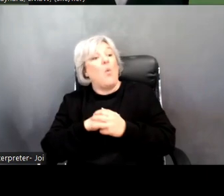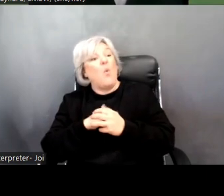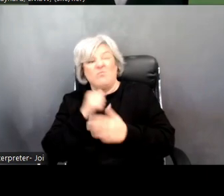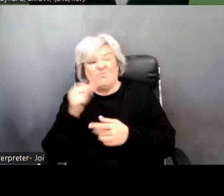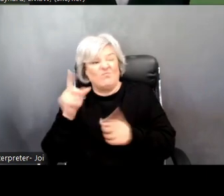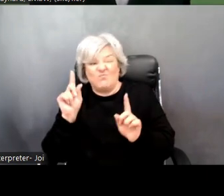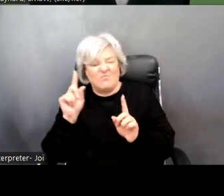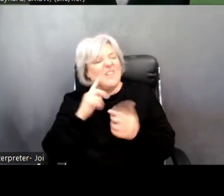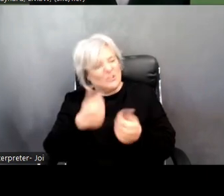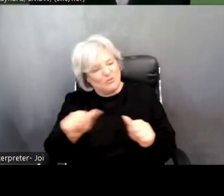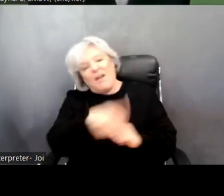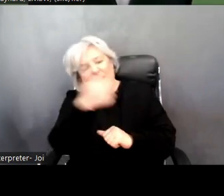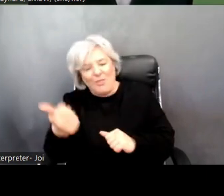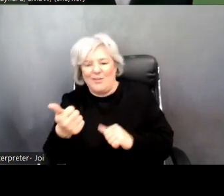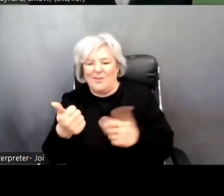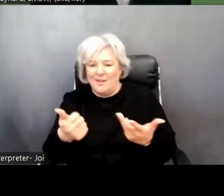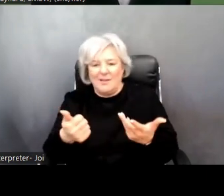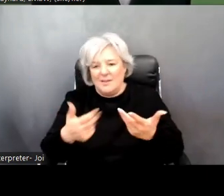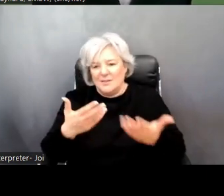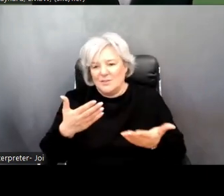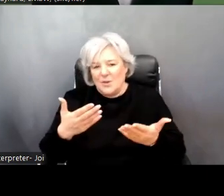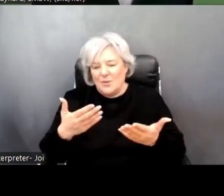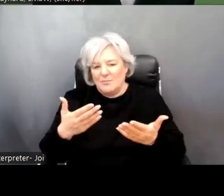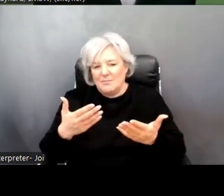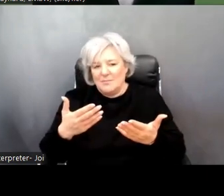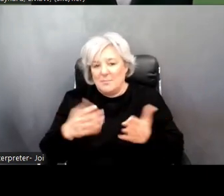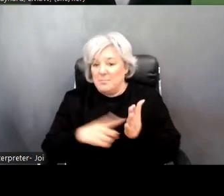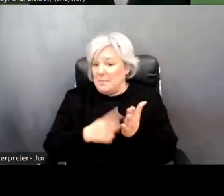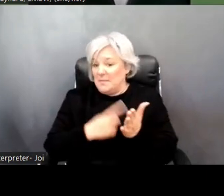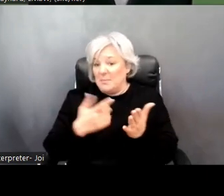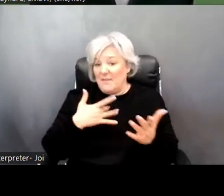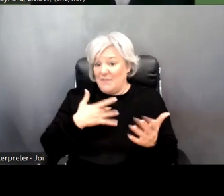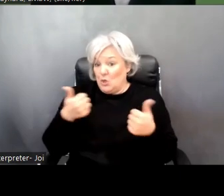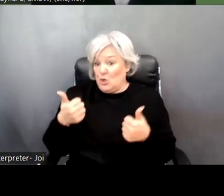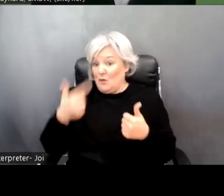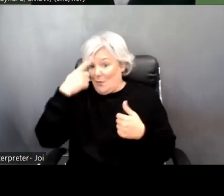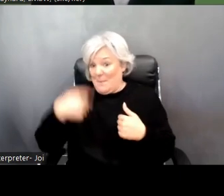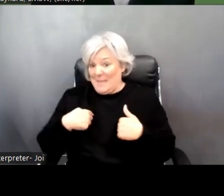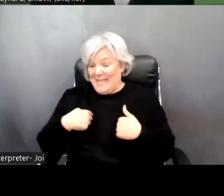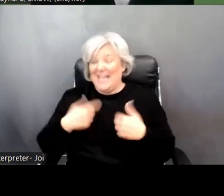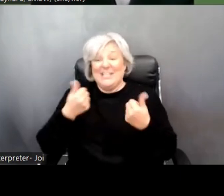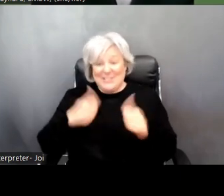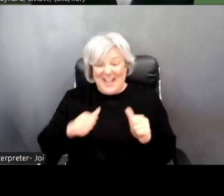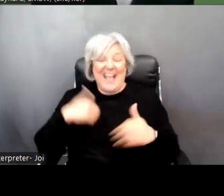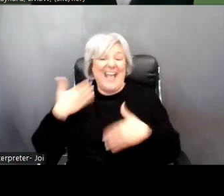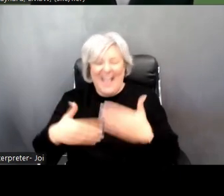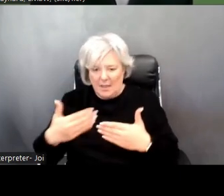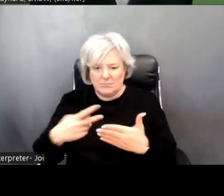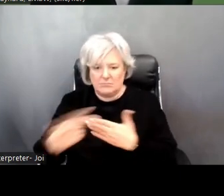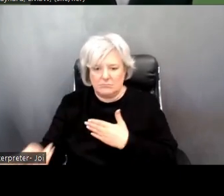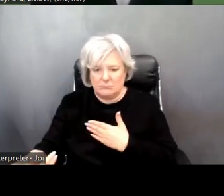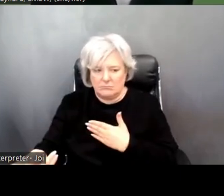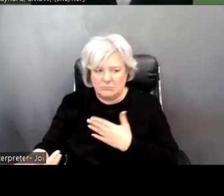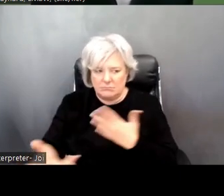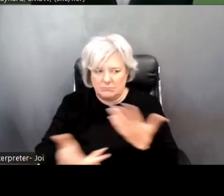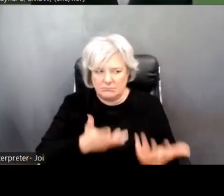may not always feel the best to us, to the parents, or to the therapist, but